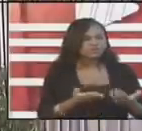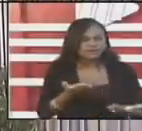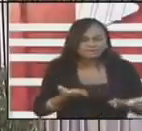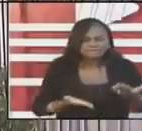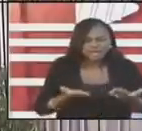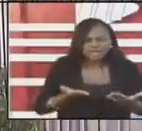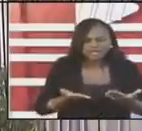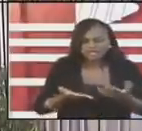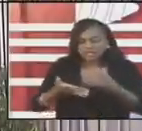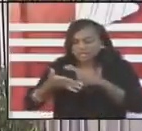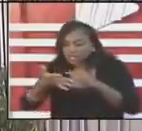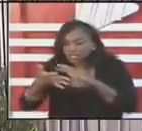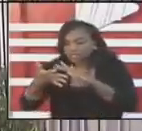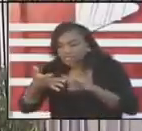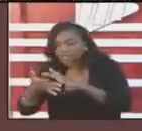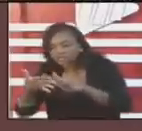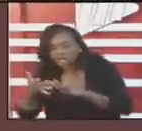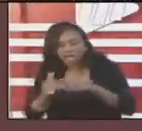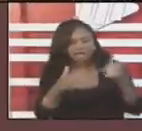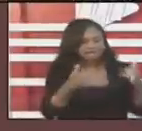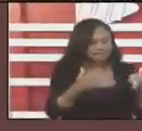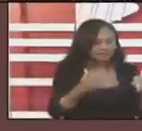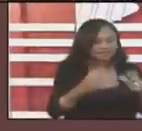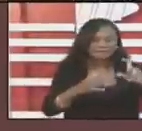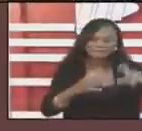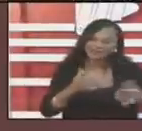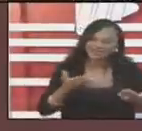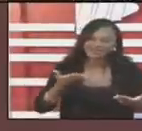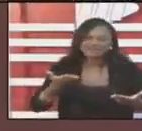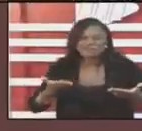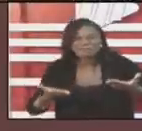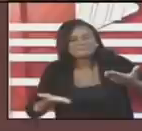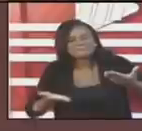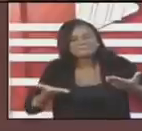play? Oh, that's very important. Thanks, Minister.